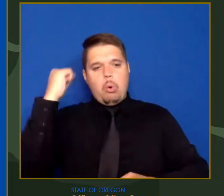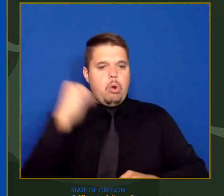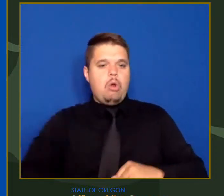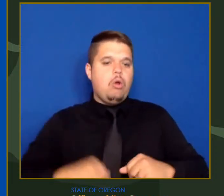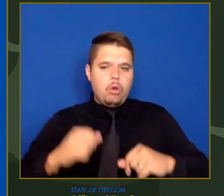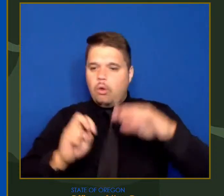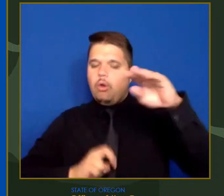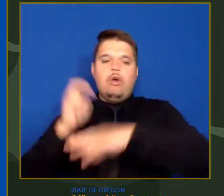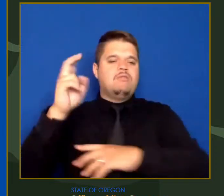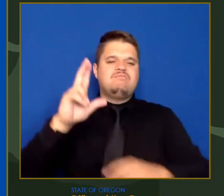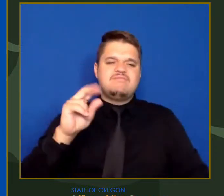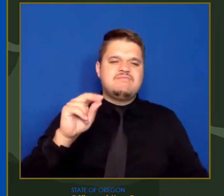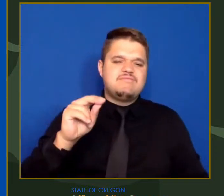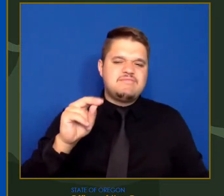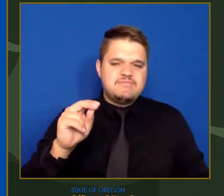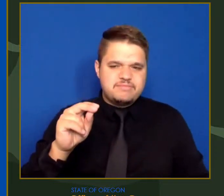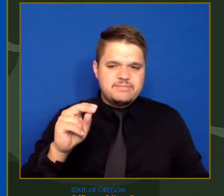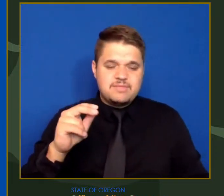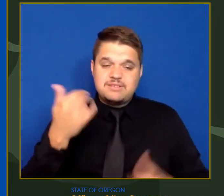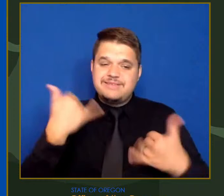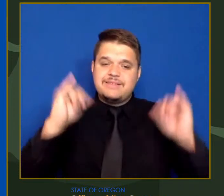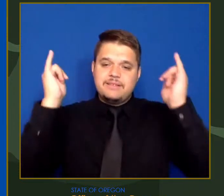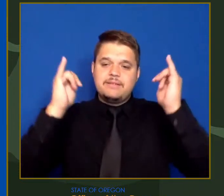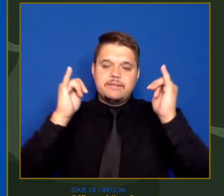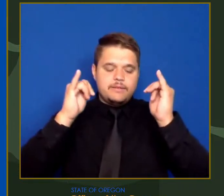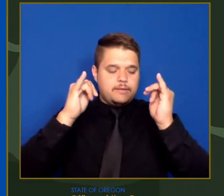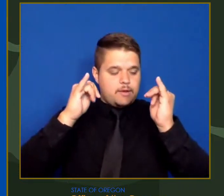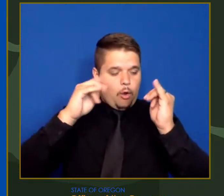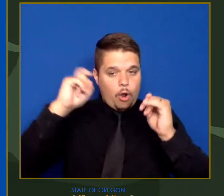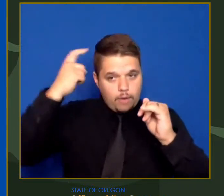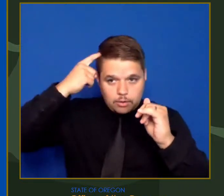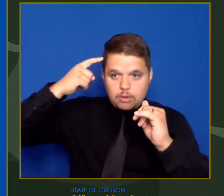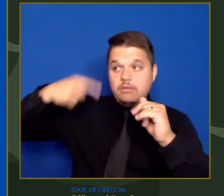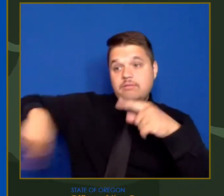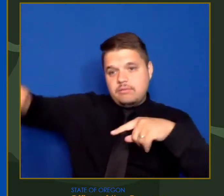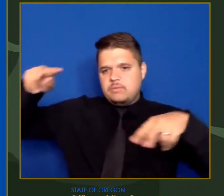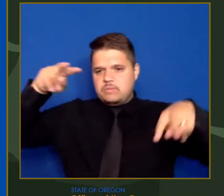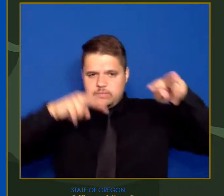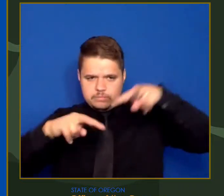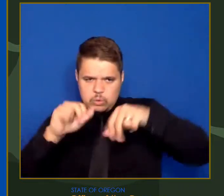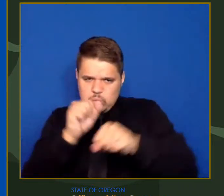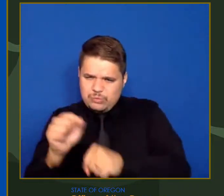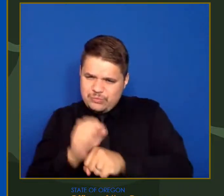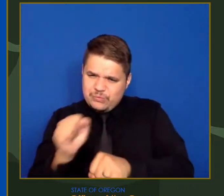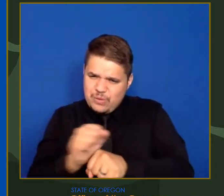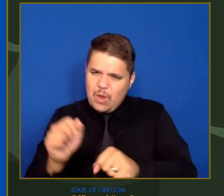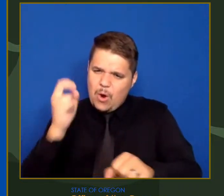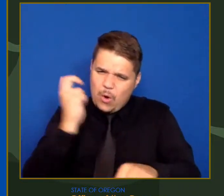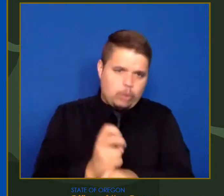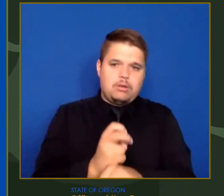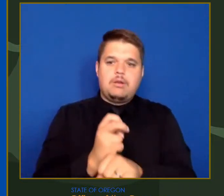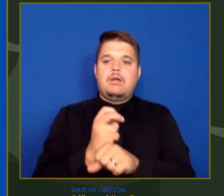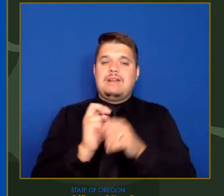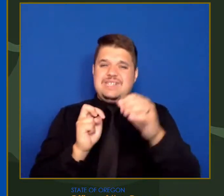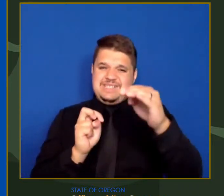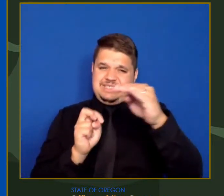things the governor outlined, and a lot of people working really hard to get us those doses per day that will get us